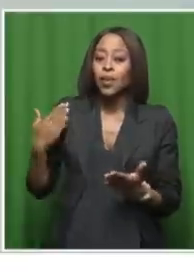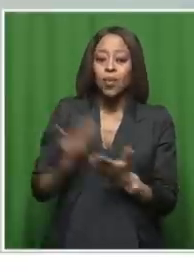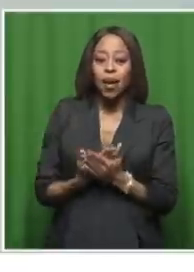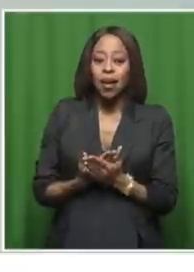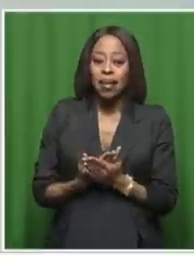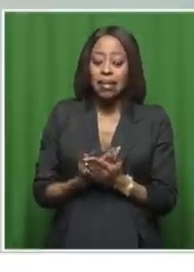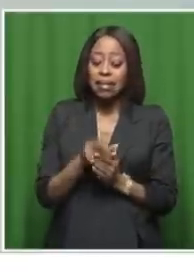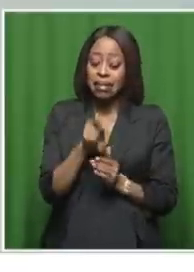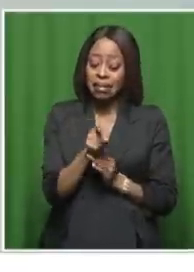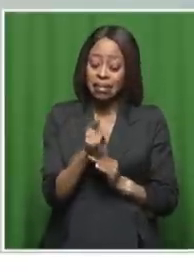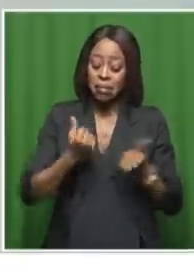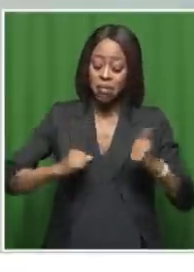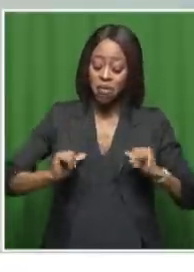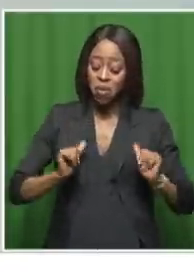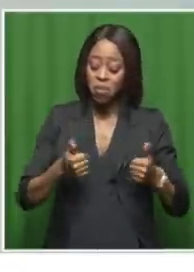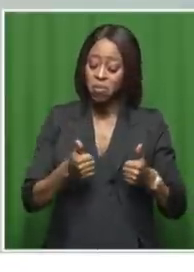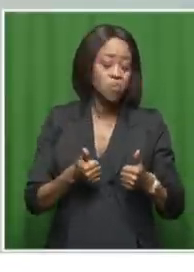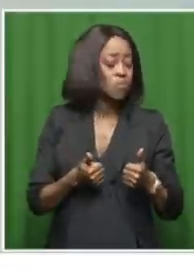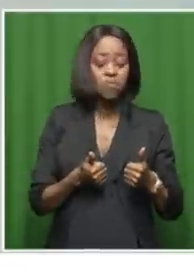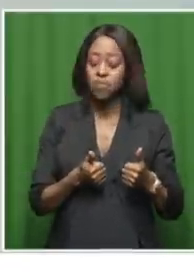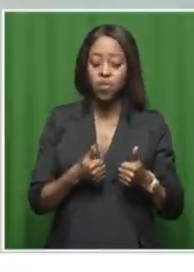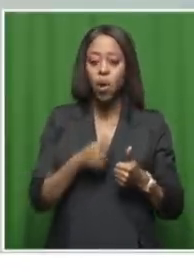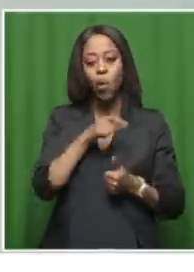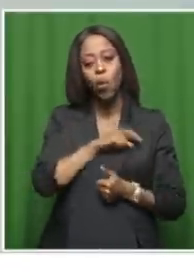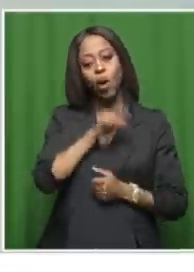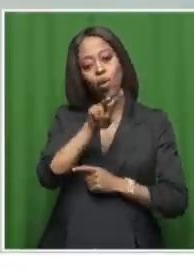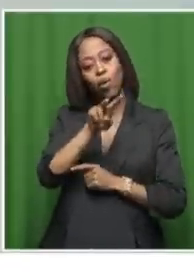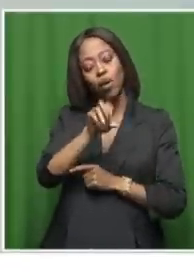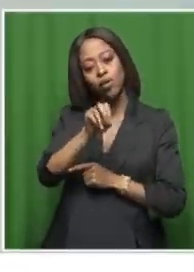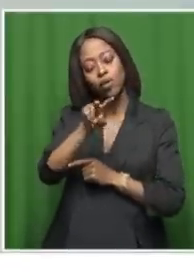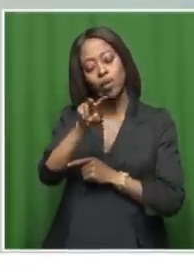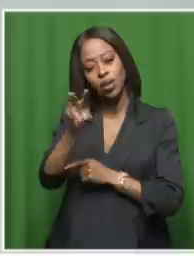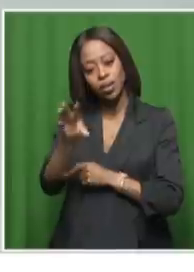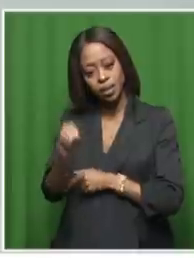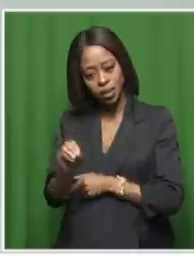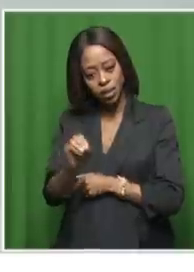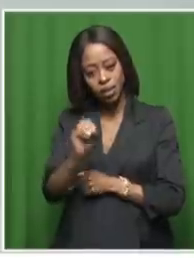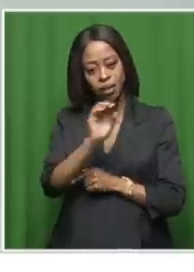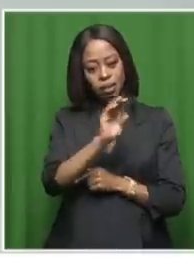enough. If you look at the 2020 BBBE Commission report,